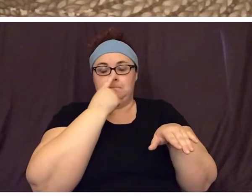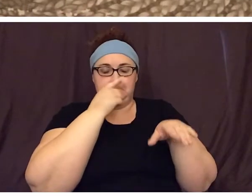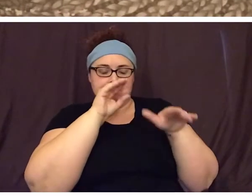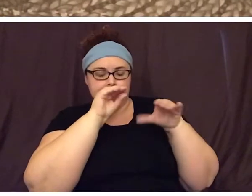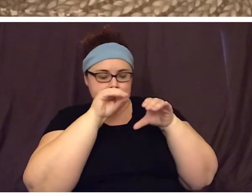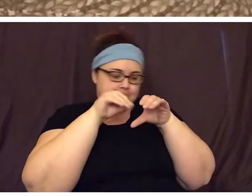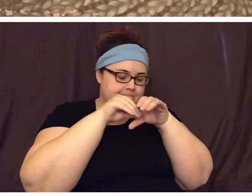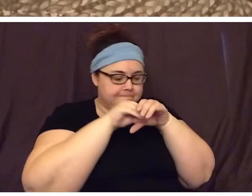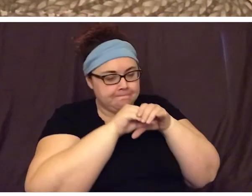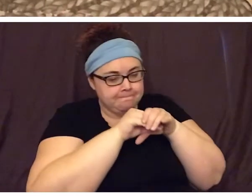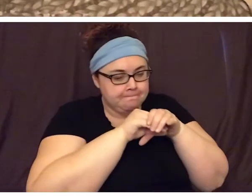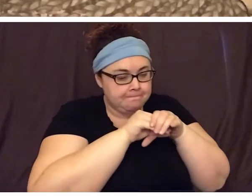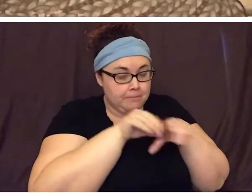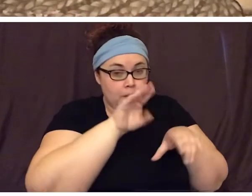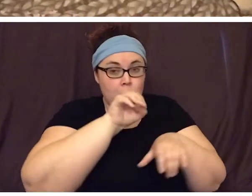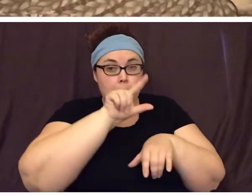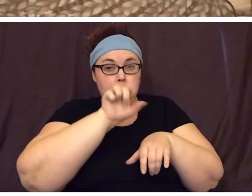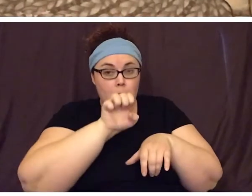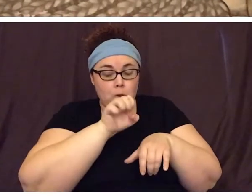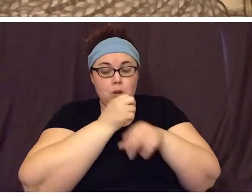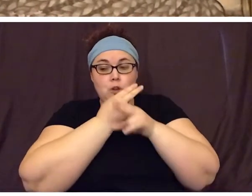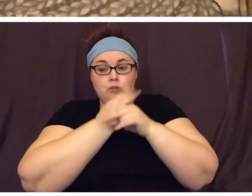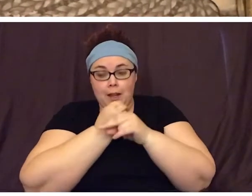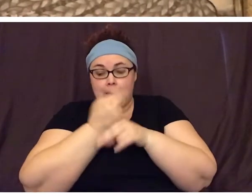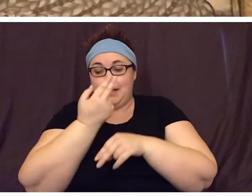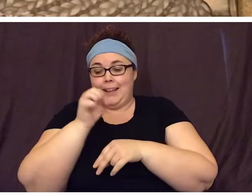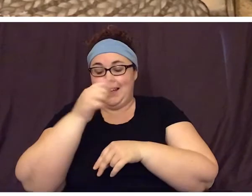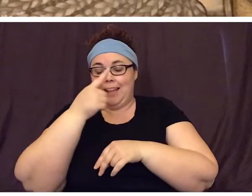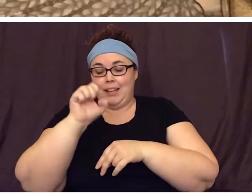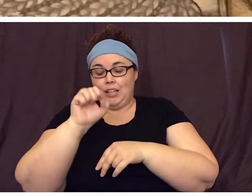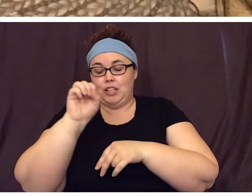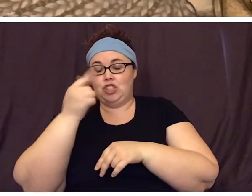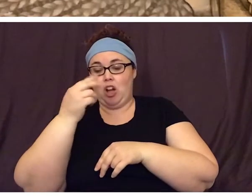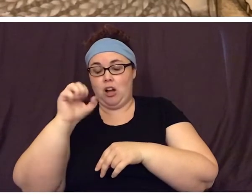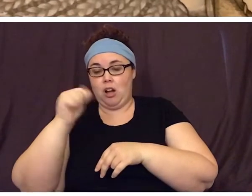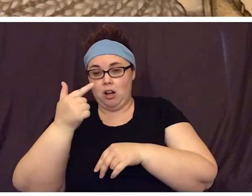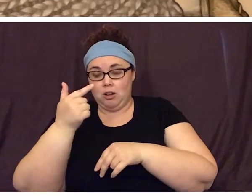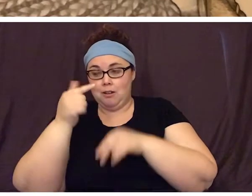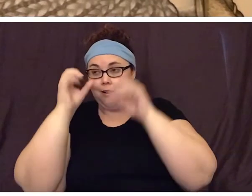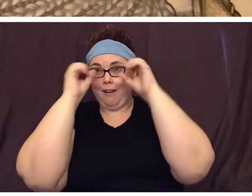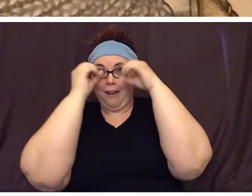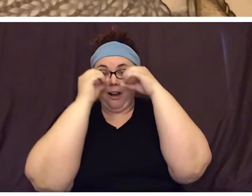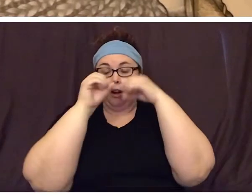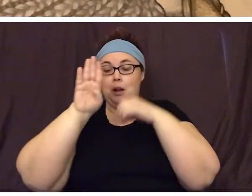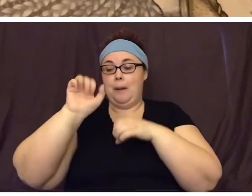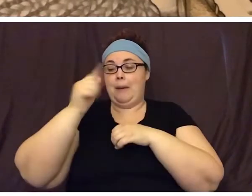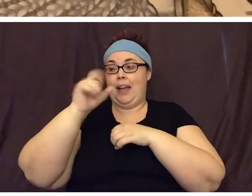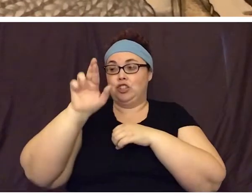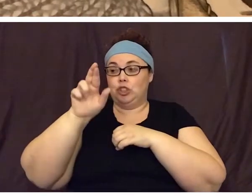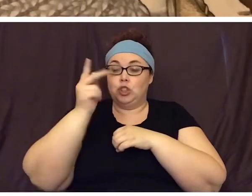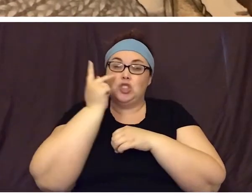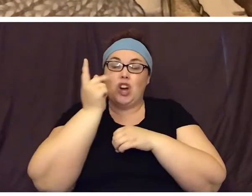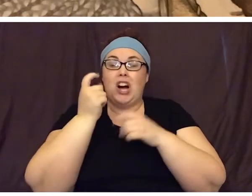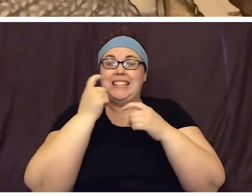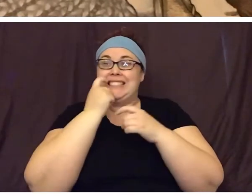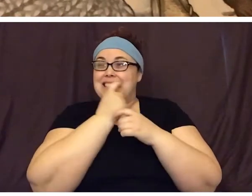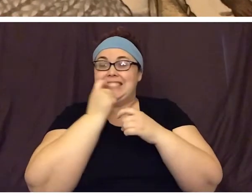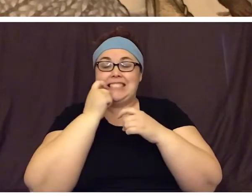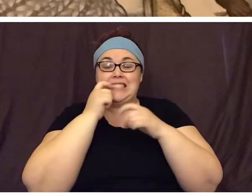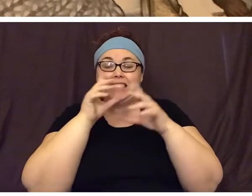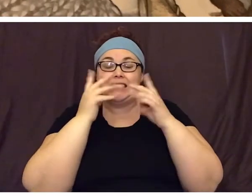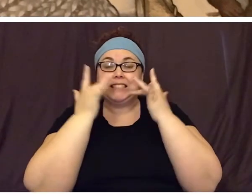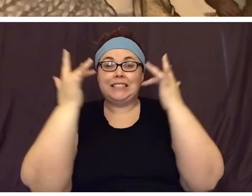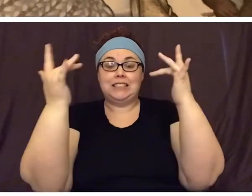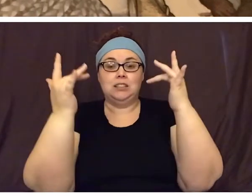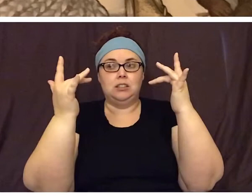in. When the mole, the rabbit, the hedgehog, the owl, and the badger saw his shiny teeth, they gave the